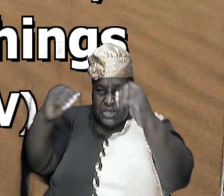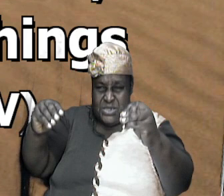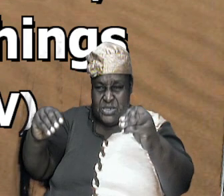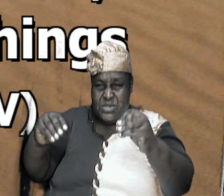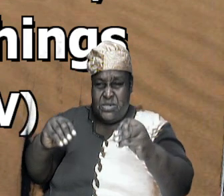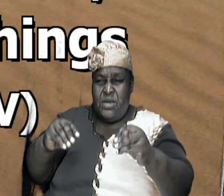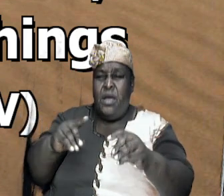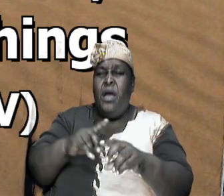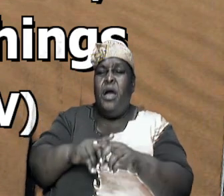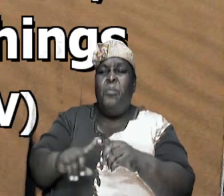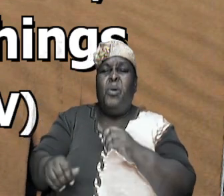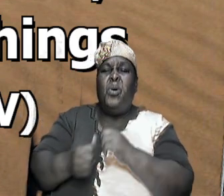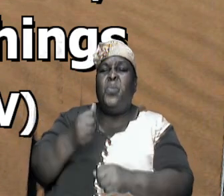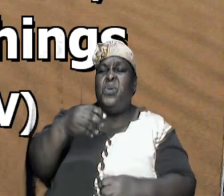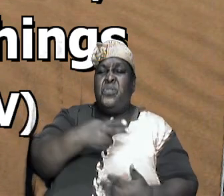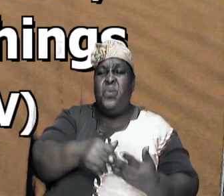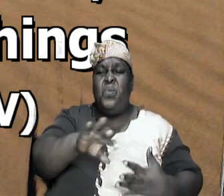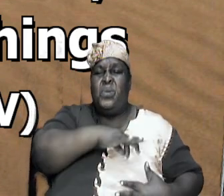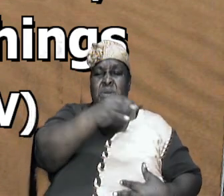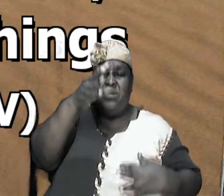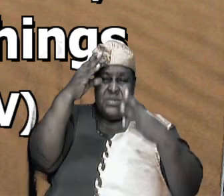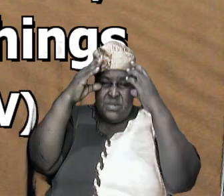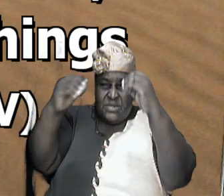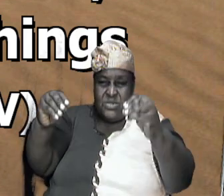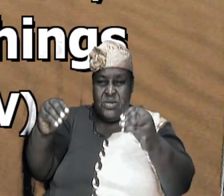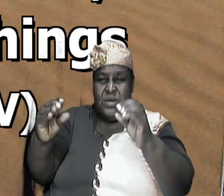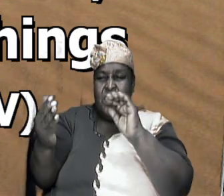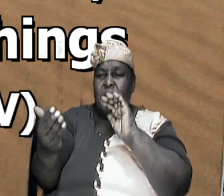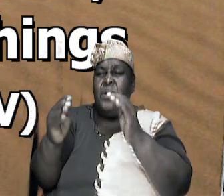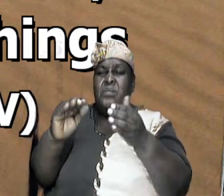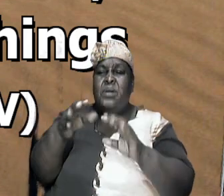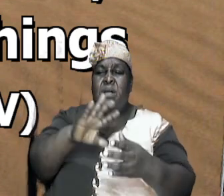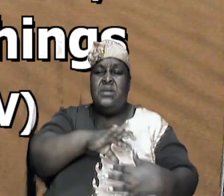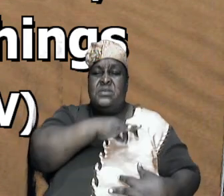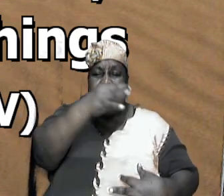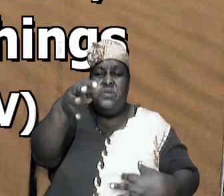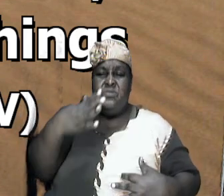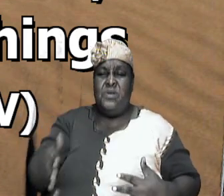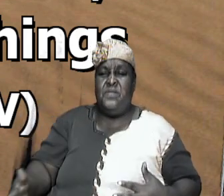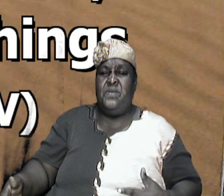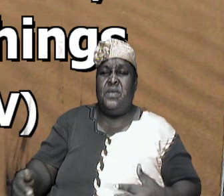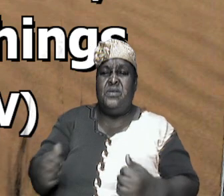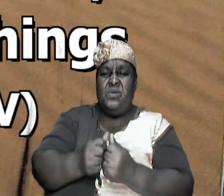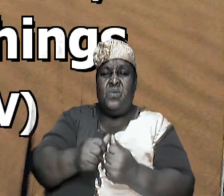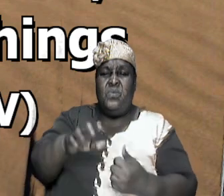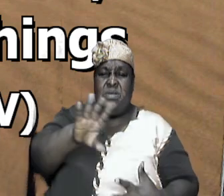wisdom teaches, but the Holy Ghost teaches, comparing spiritual things